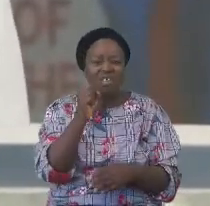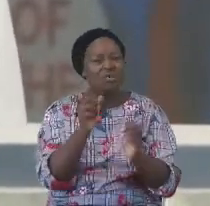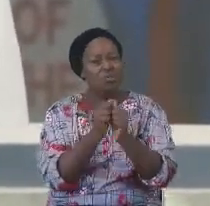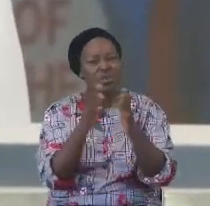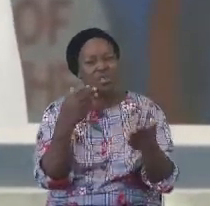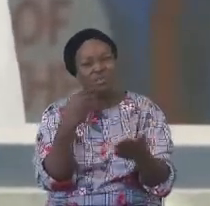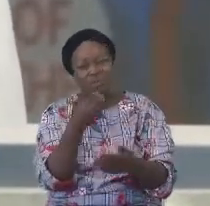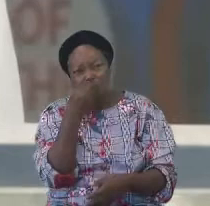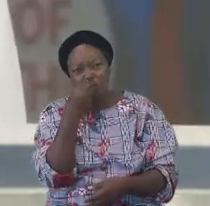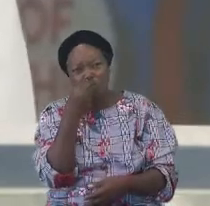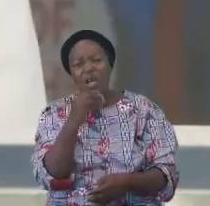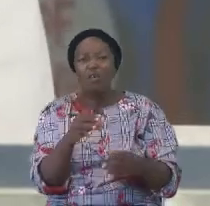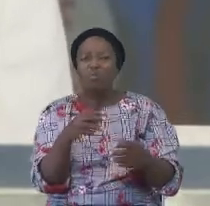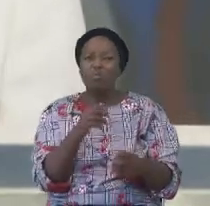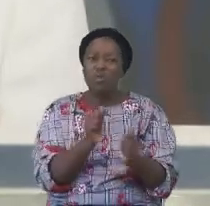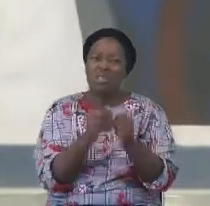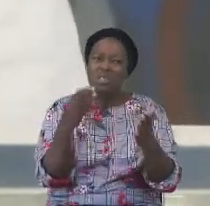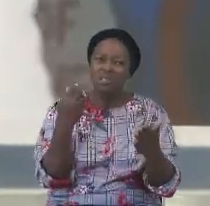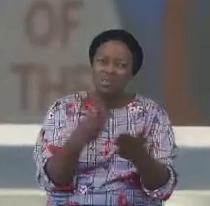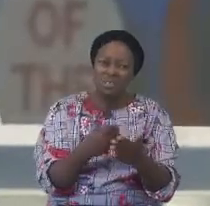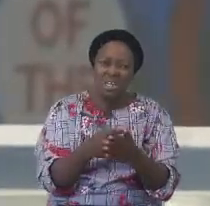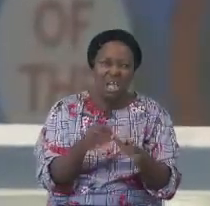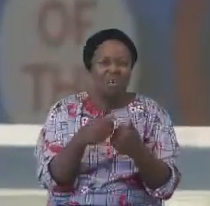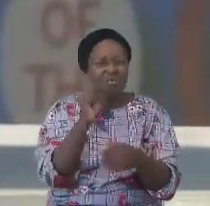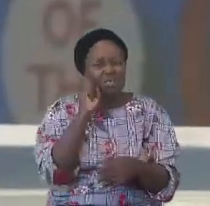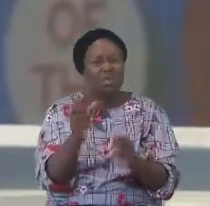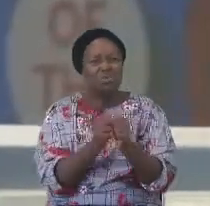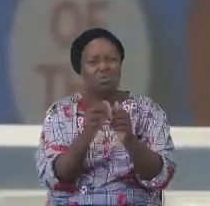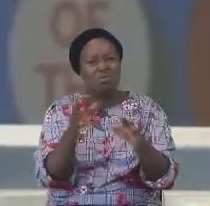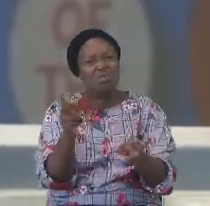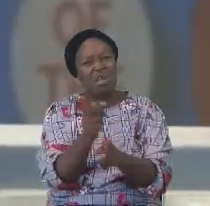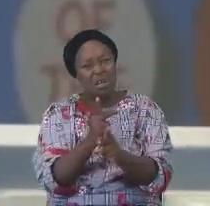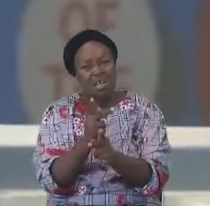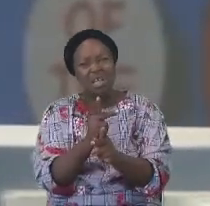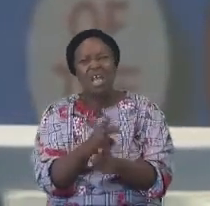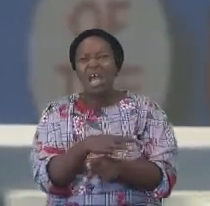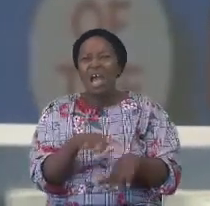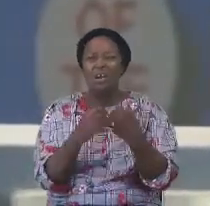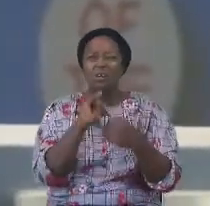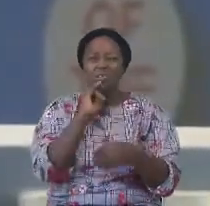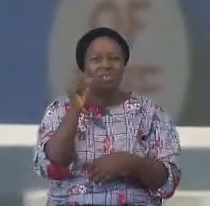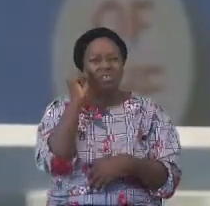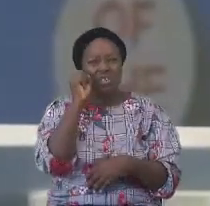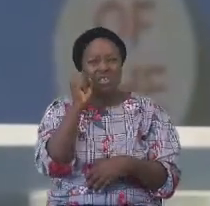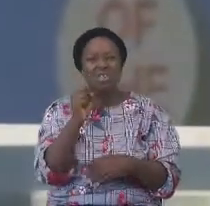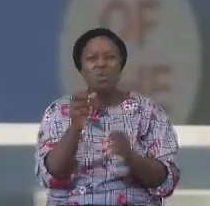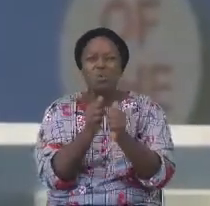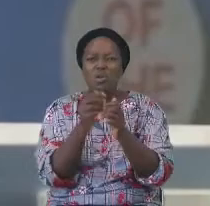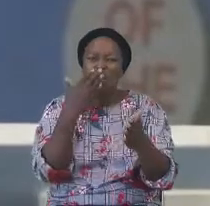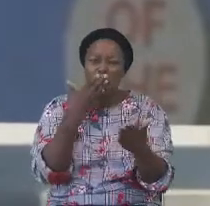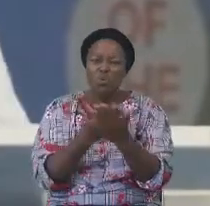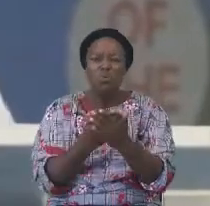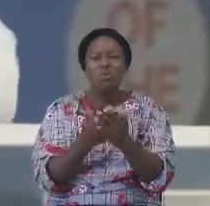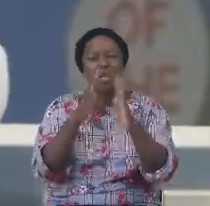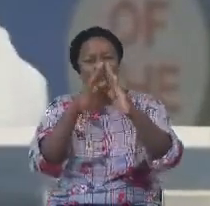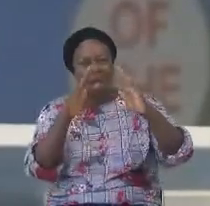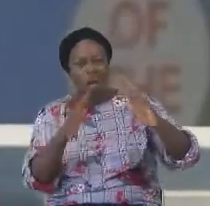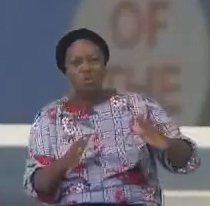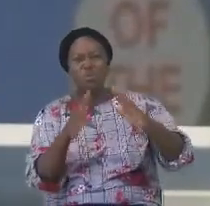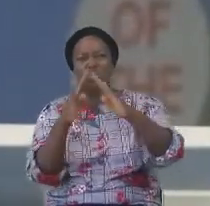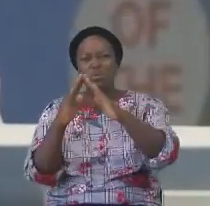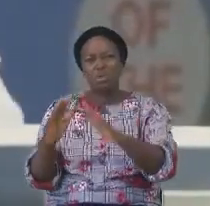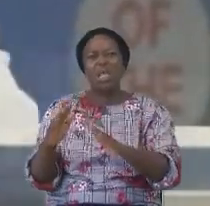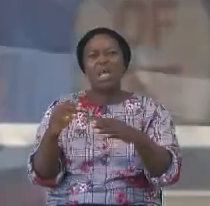how is she without food? How is she without money? How is she without care? How is